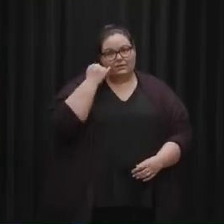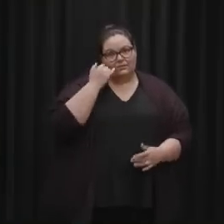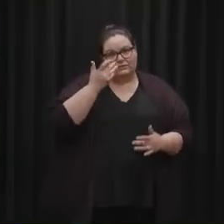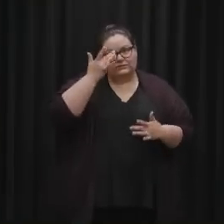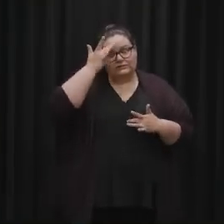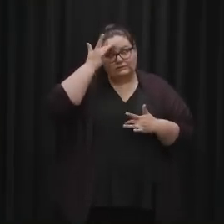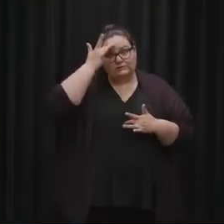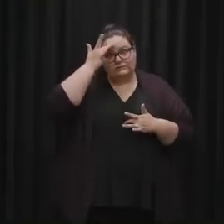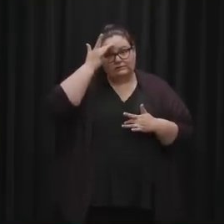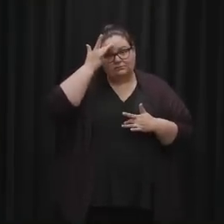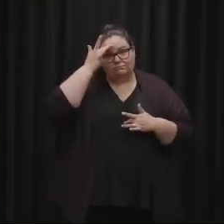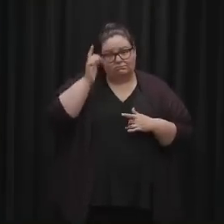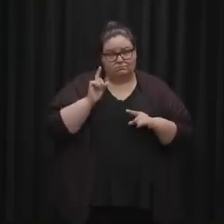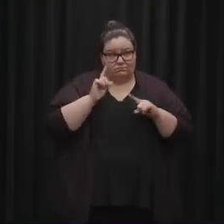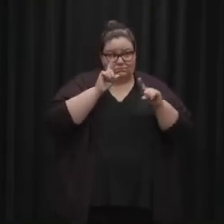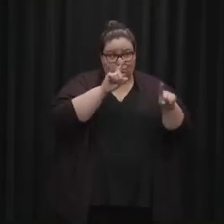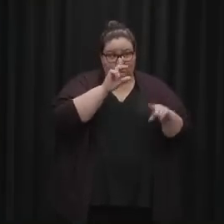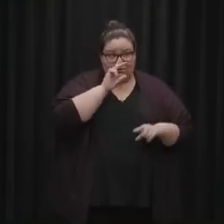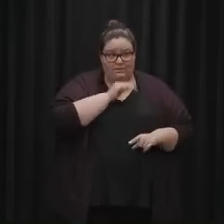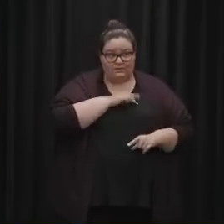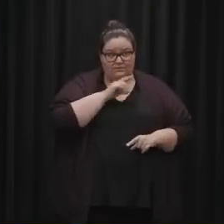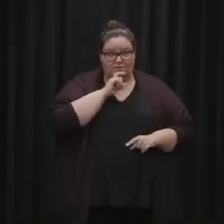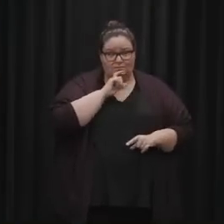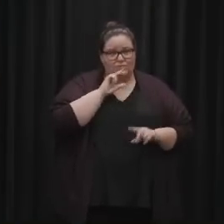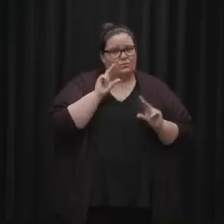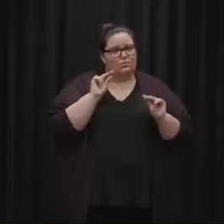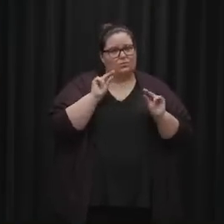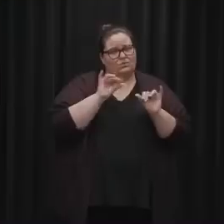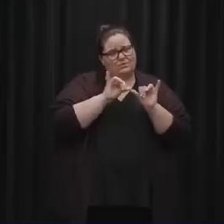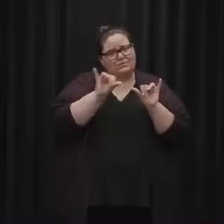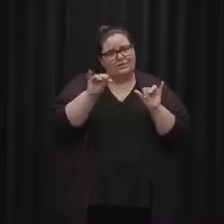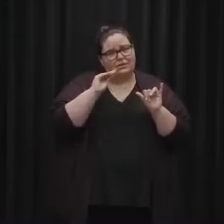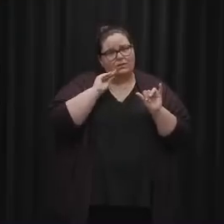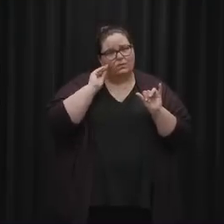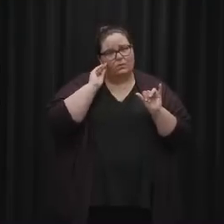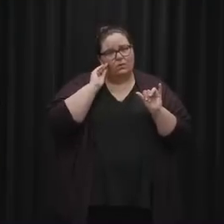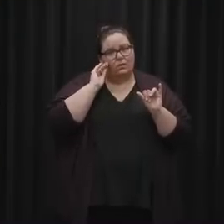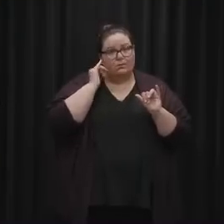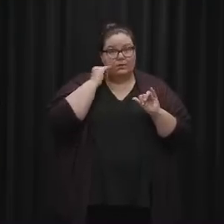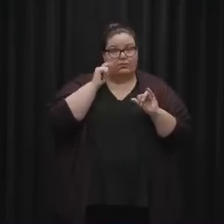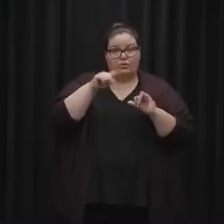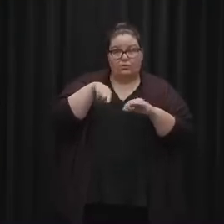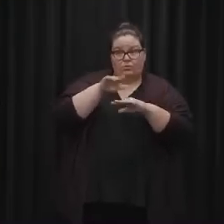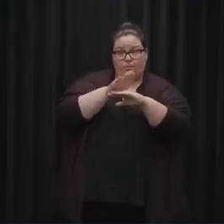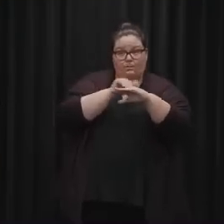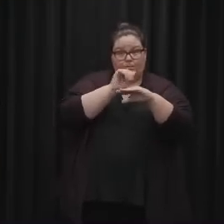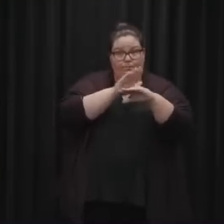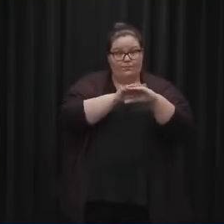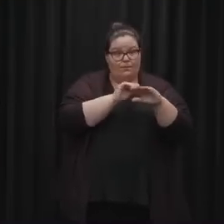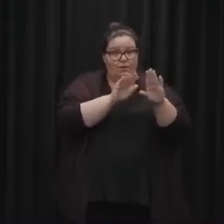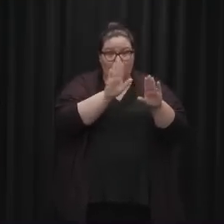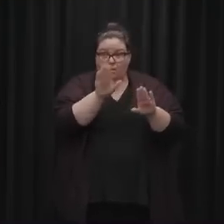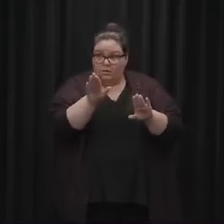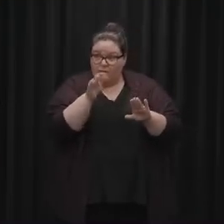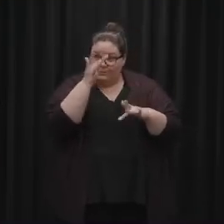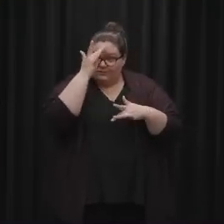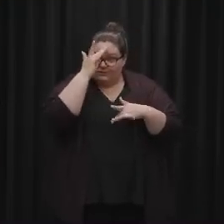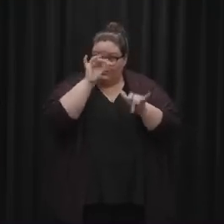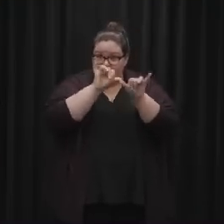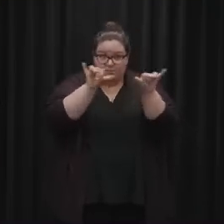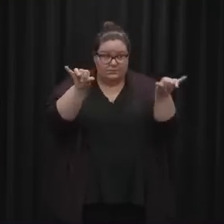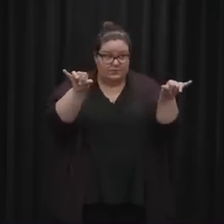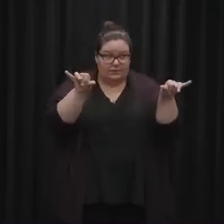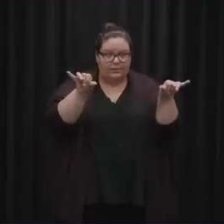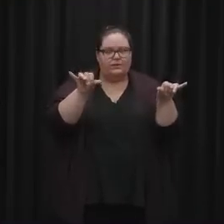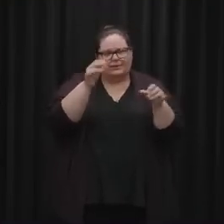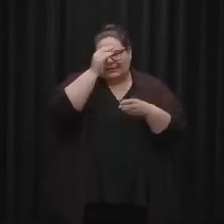Don't attend a Thanksgiving dinner. If you have people that you're inviting, please tell them to stay home if they're not feeling well.